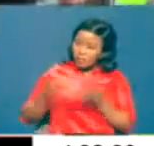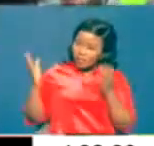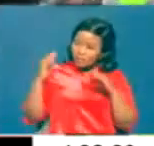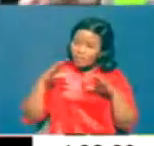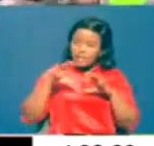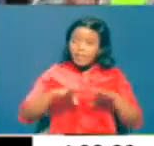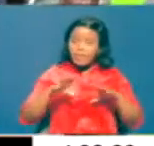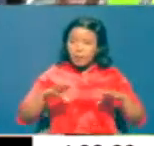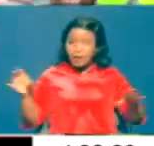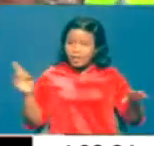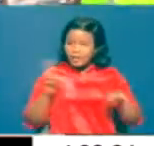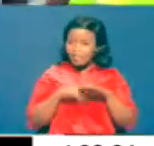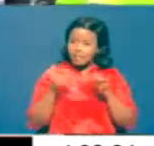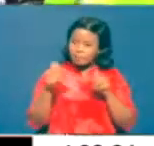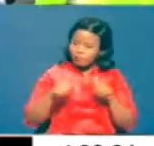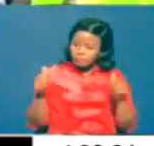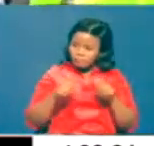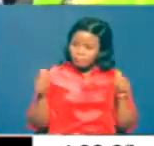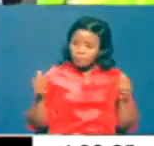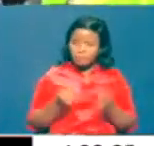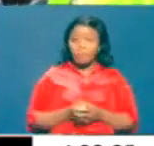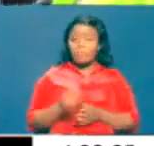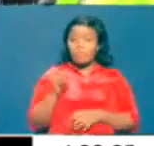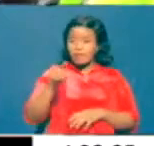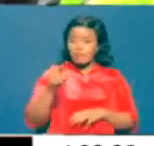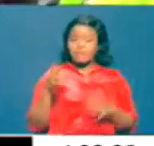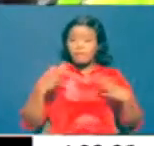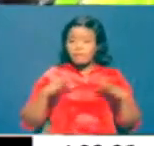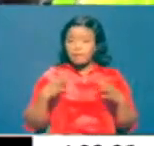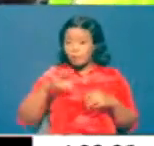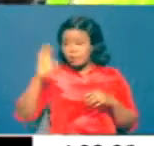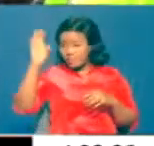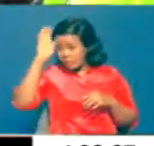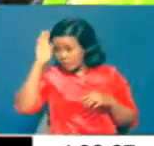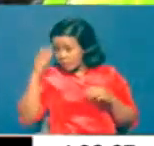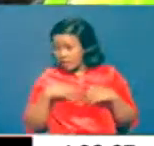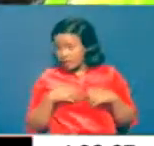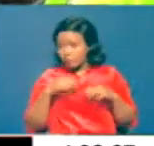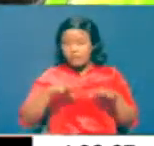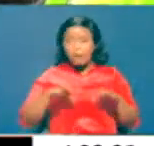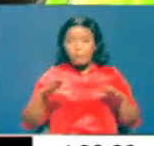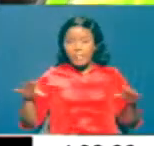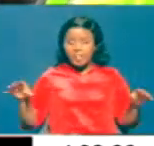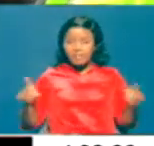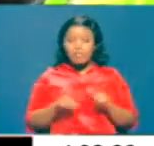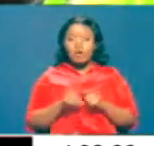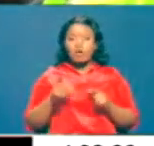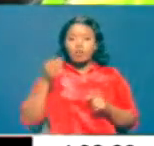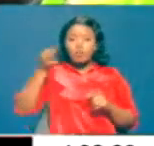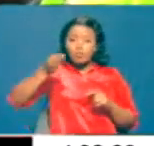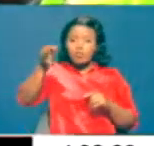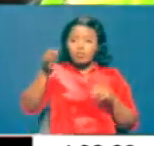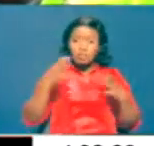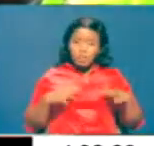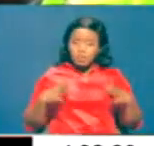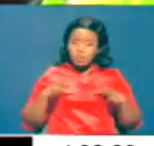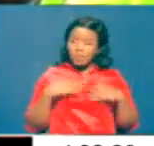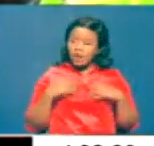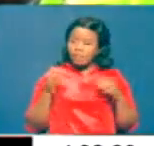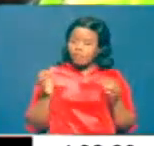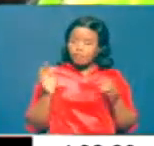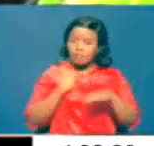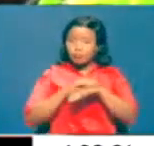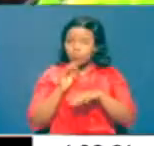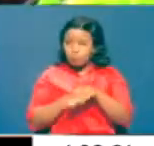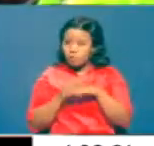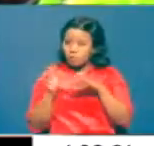fresh. To enable our farmers access the markets in Eldoret and in the future enable our farmers to deliver their fresh produce to Eldoret International